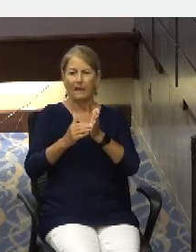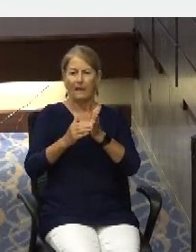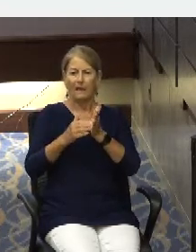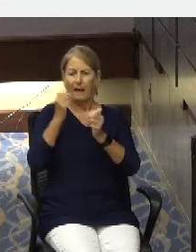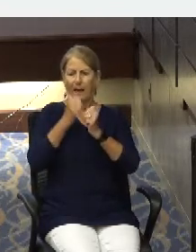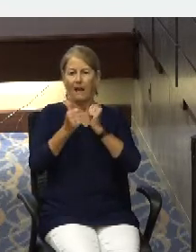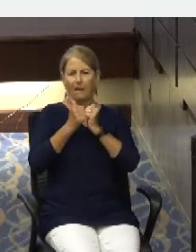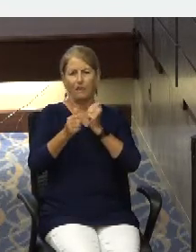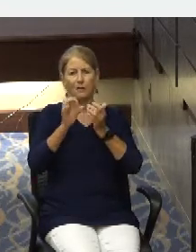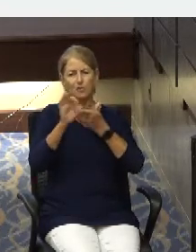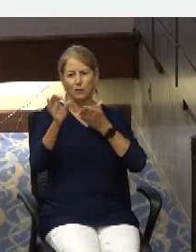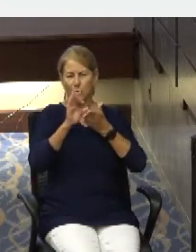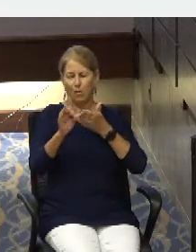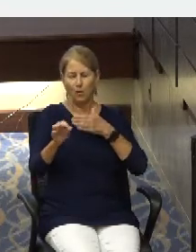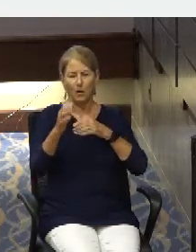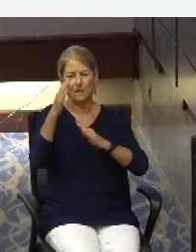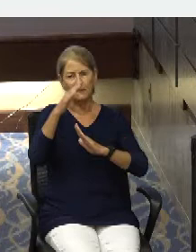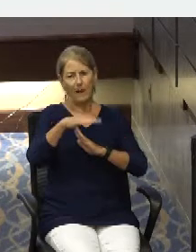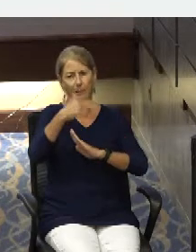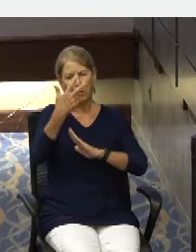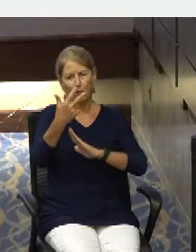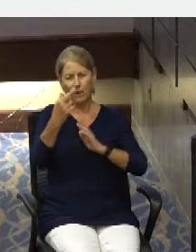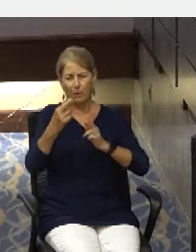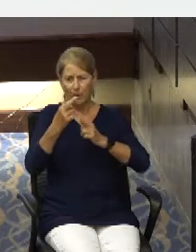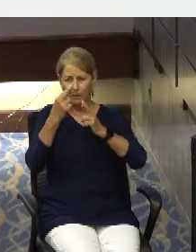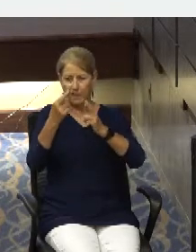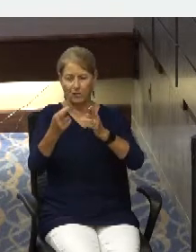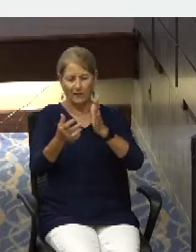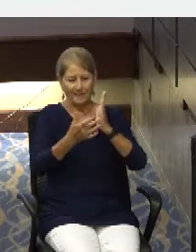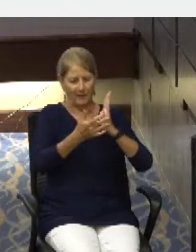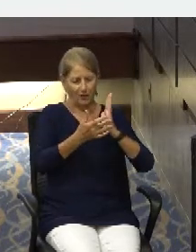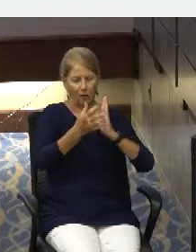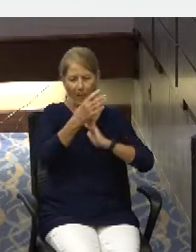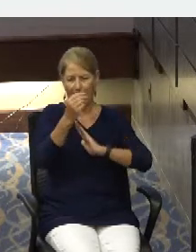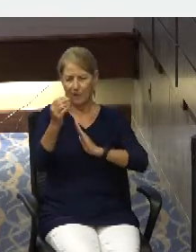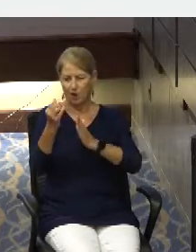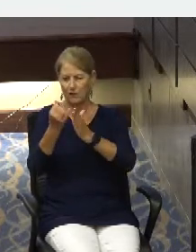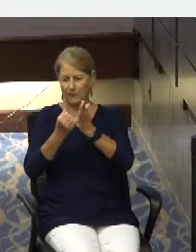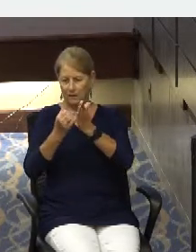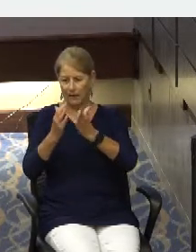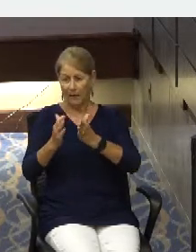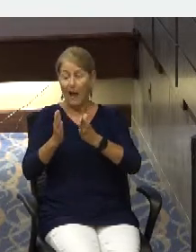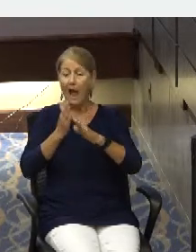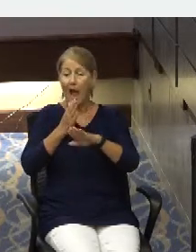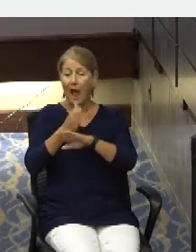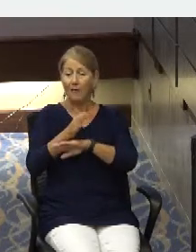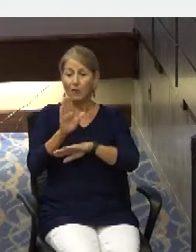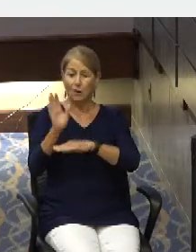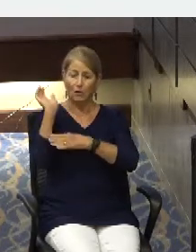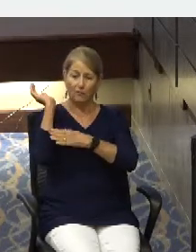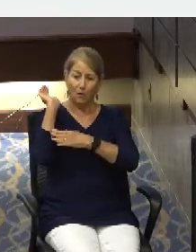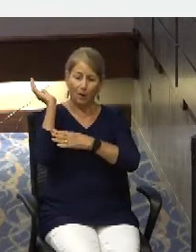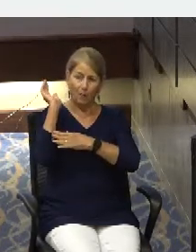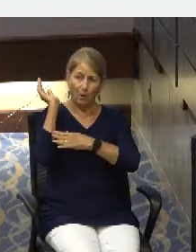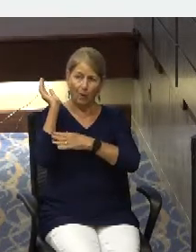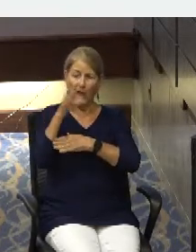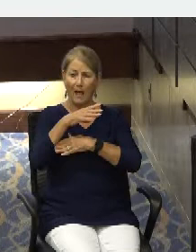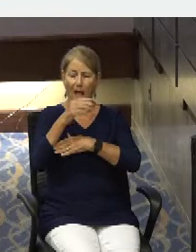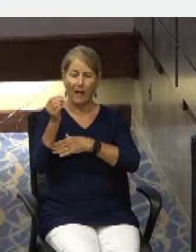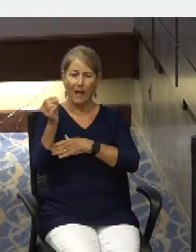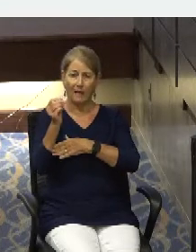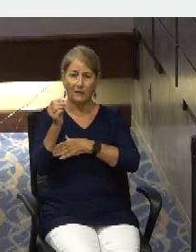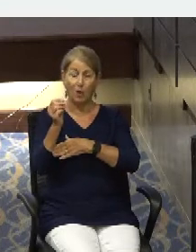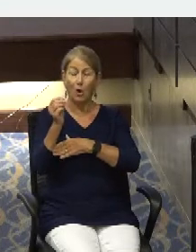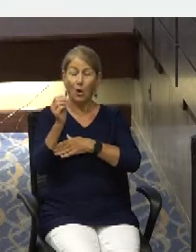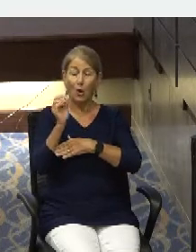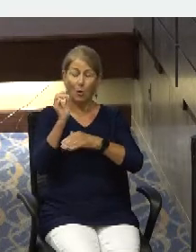top 3 recommendations for both the technical and the artistic panel. And after her formal presentation and interview, her artwork was chosen